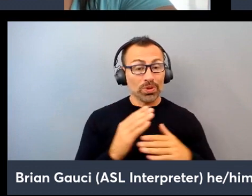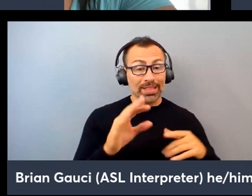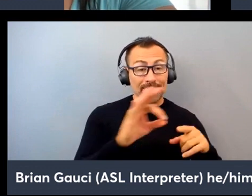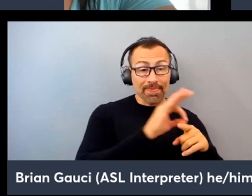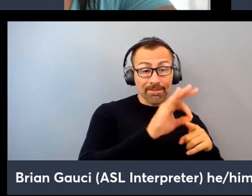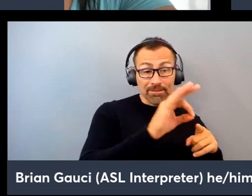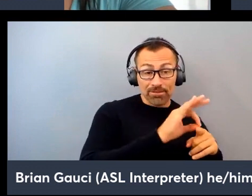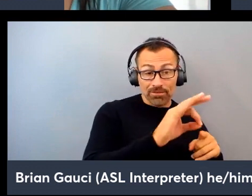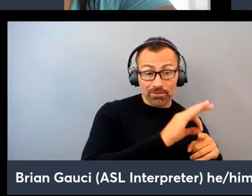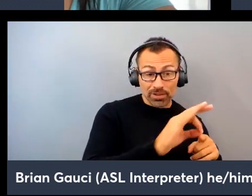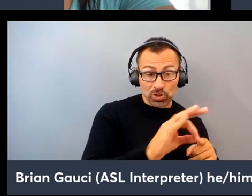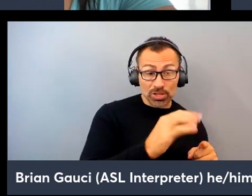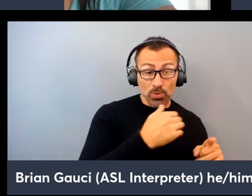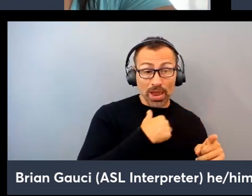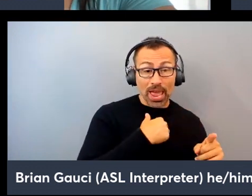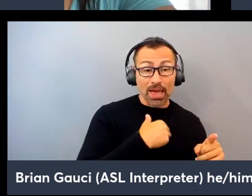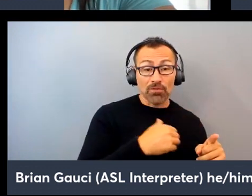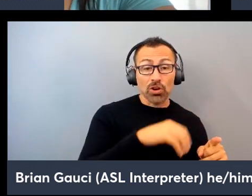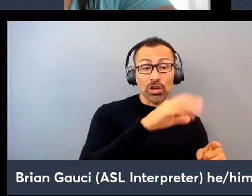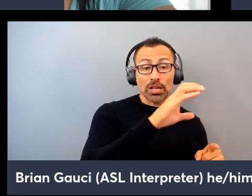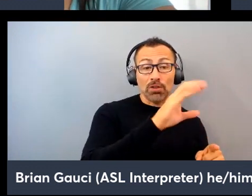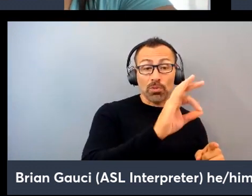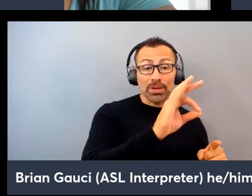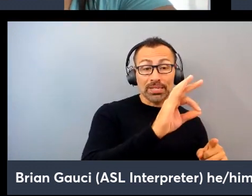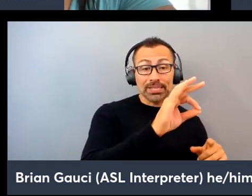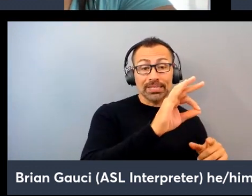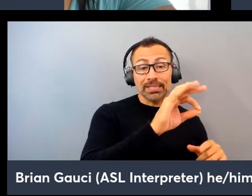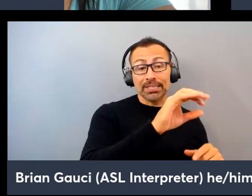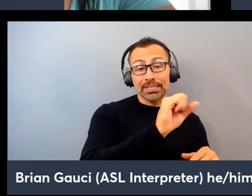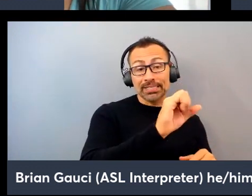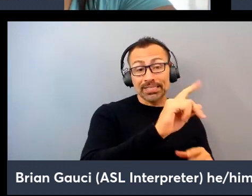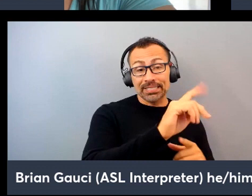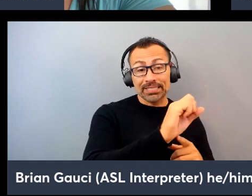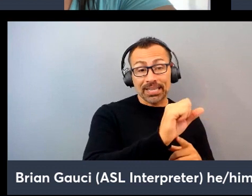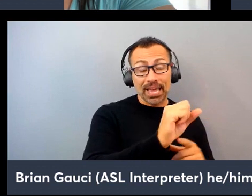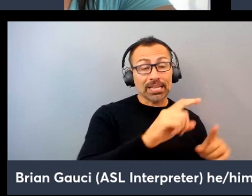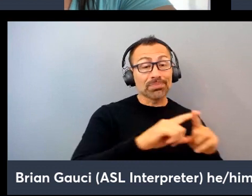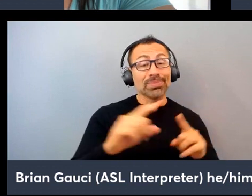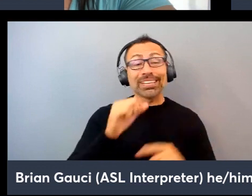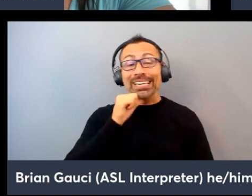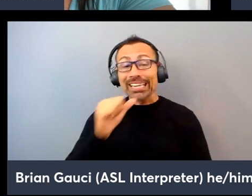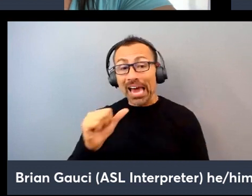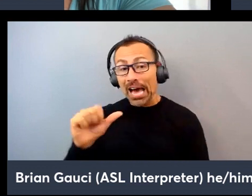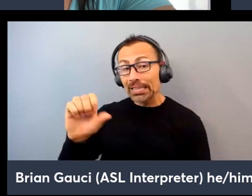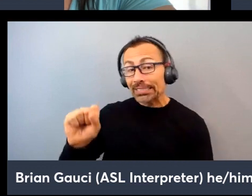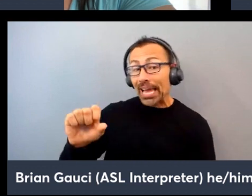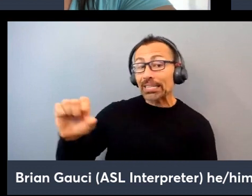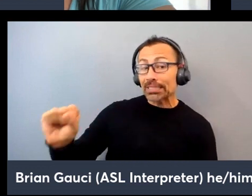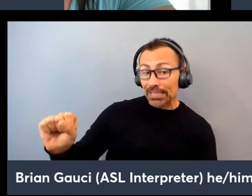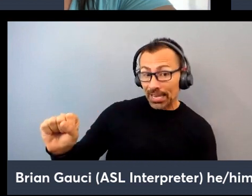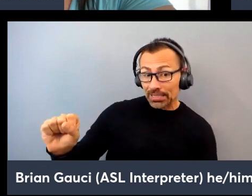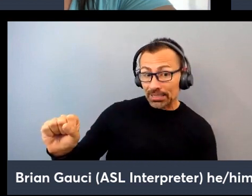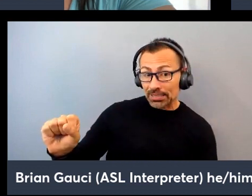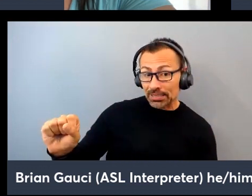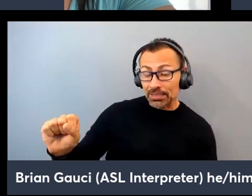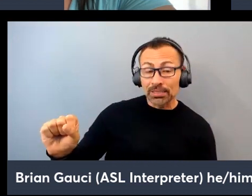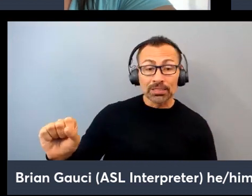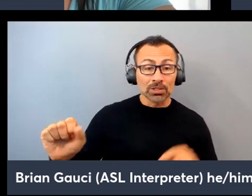for CloudFormation stacks but not available whenever you're using CloudFormation StackSets, that would be very, very